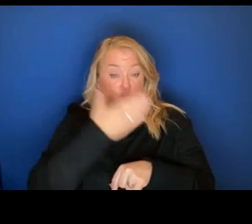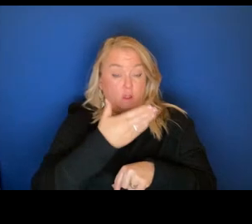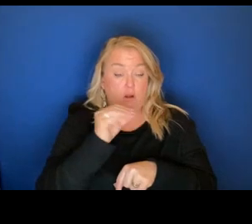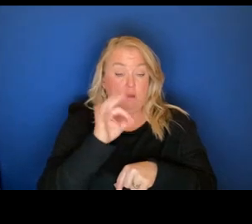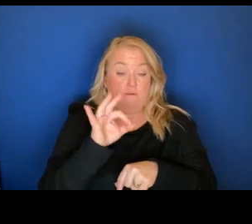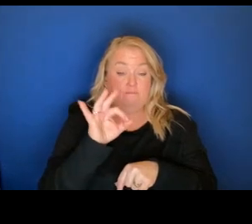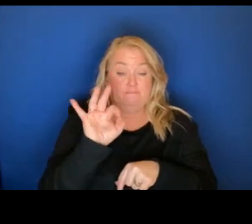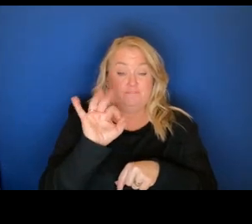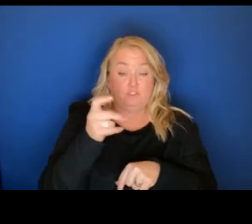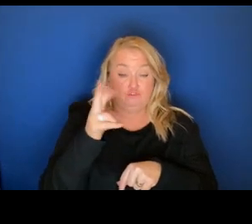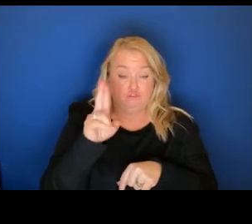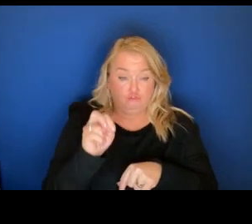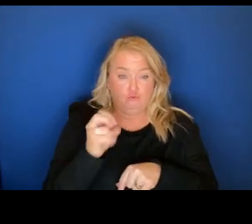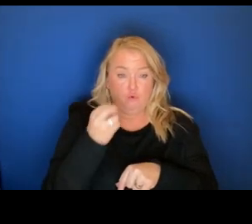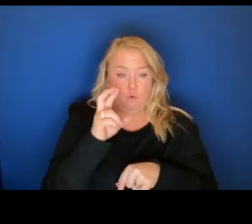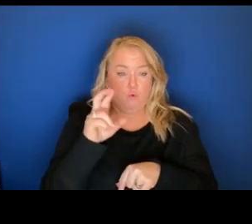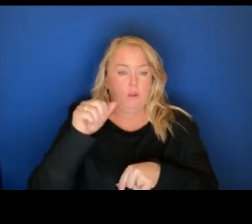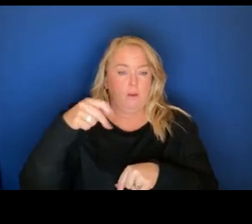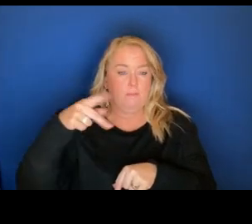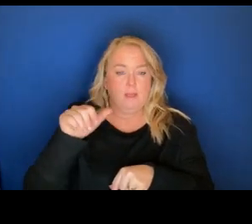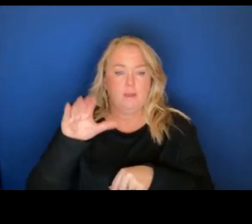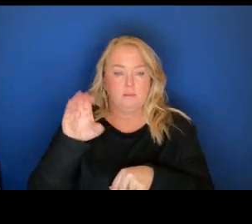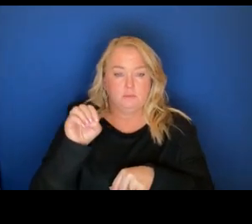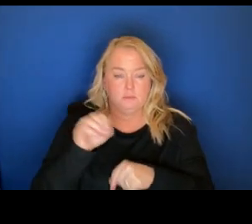a fixture or an appliance.